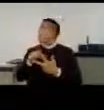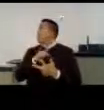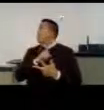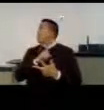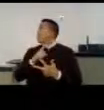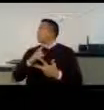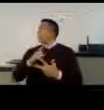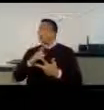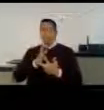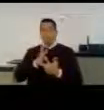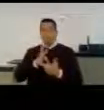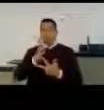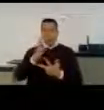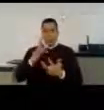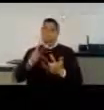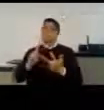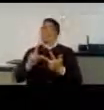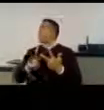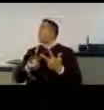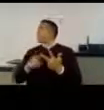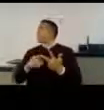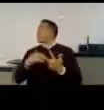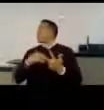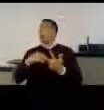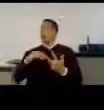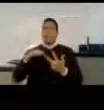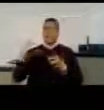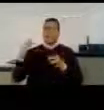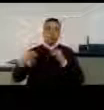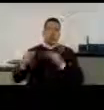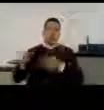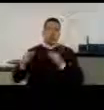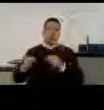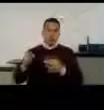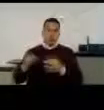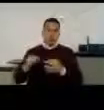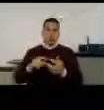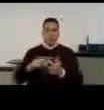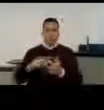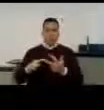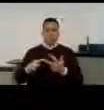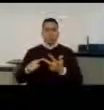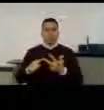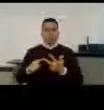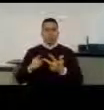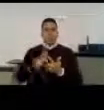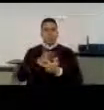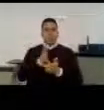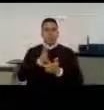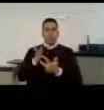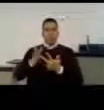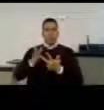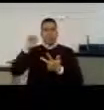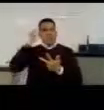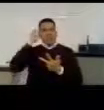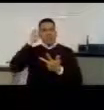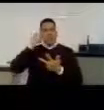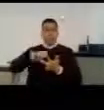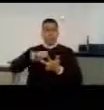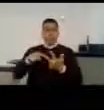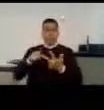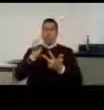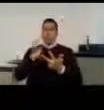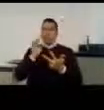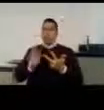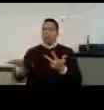Congress, that is the House of Representatives and the Senate, and we have the judicial branch, which is our court system. All